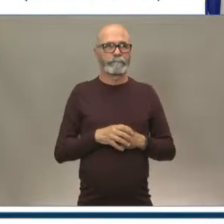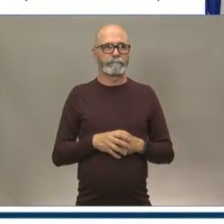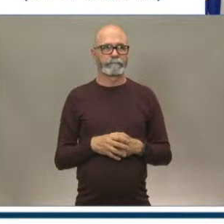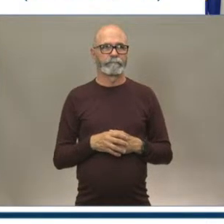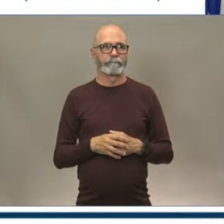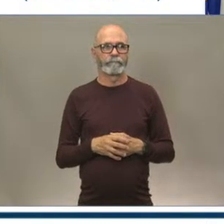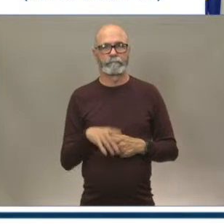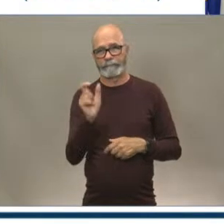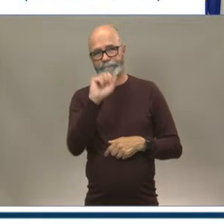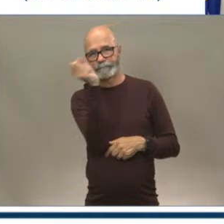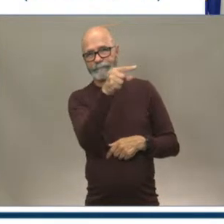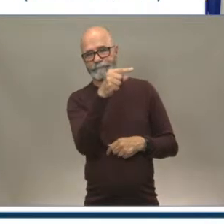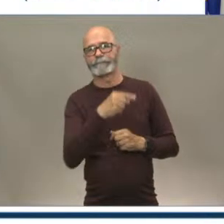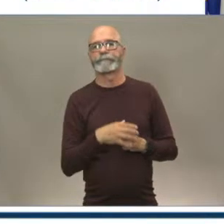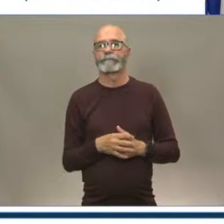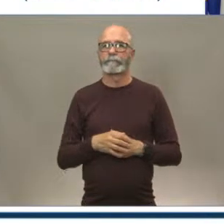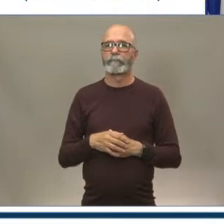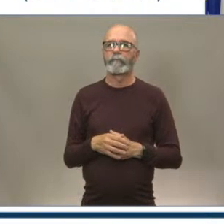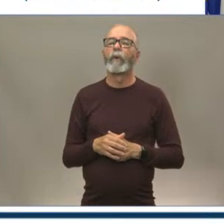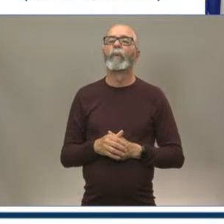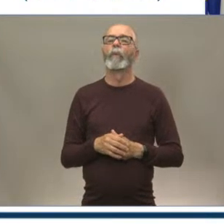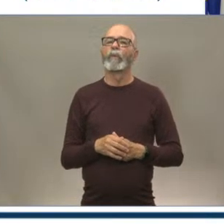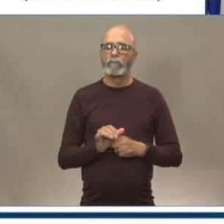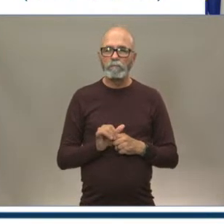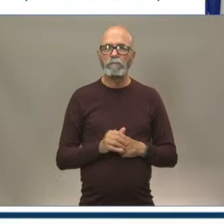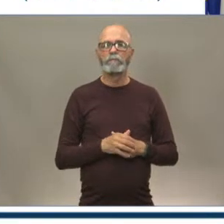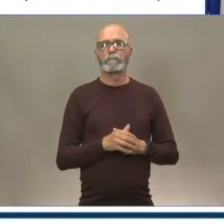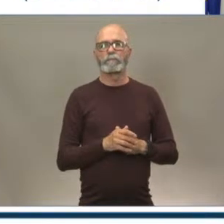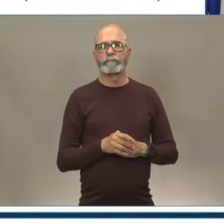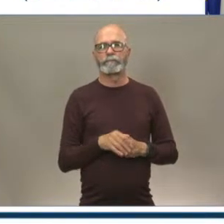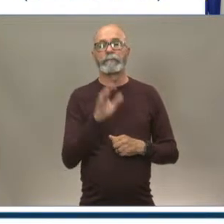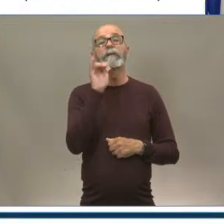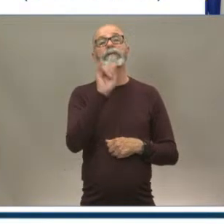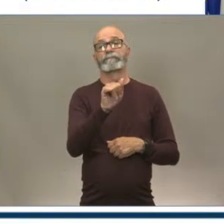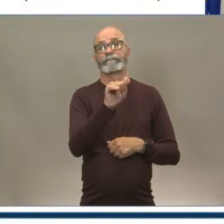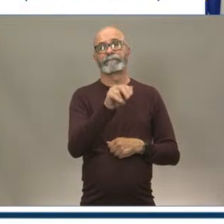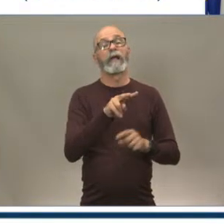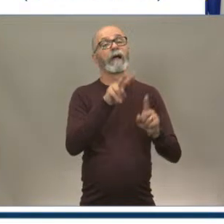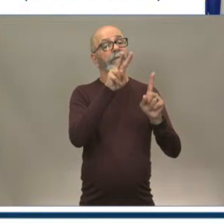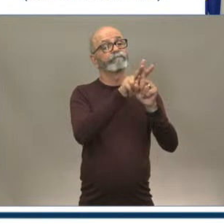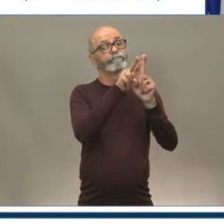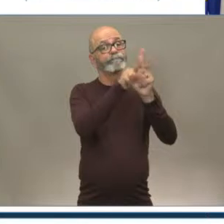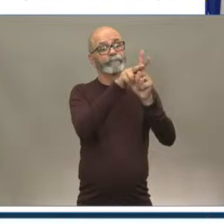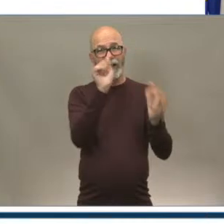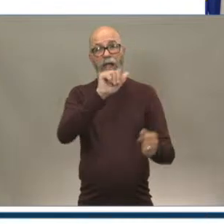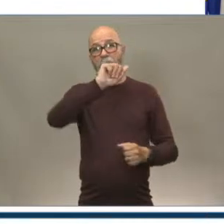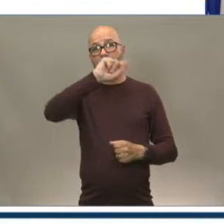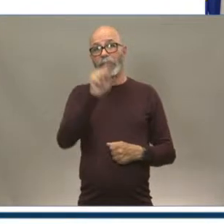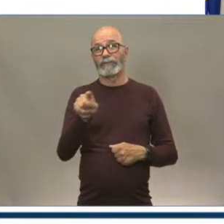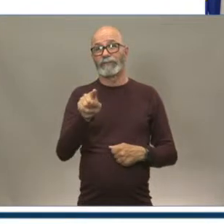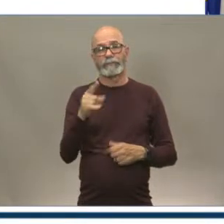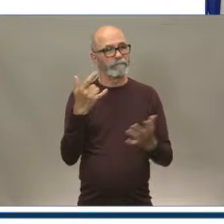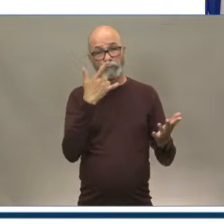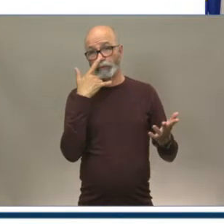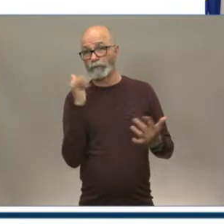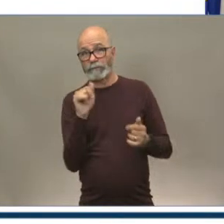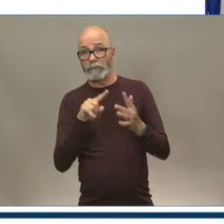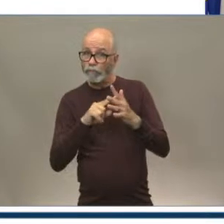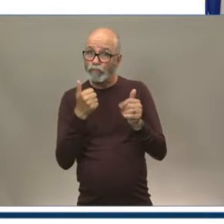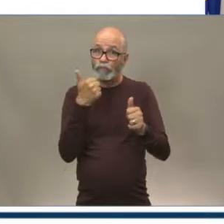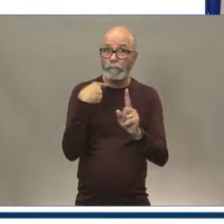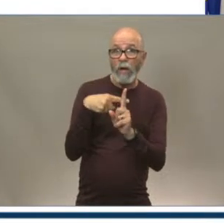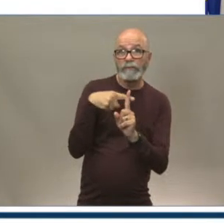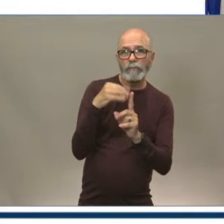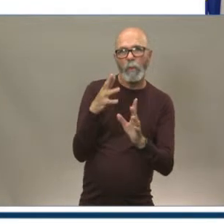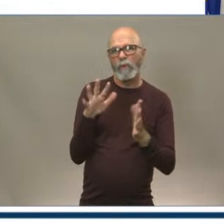Thank you. Could you give us an update on how the bookings for AstraZeneca have gone today? Obviously, today was the first day that people between 40 and